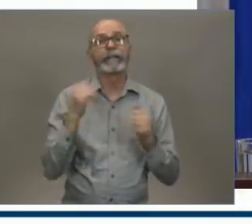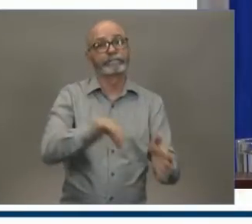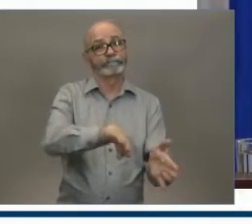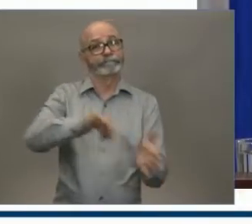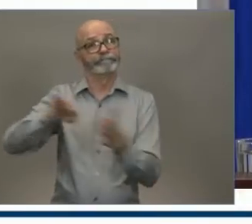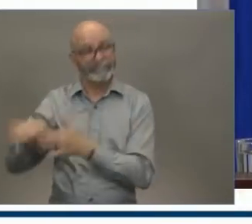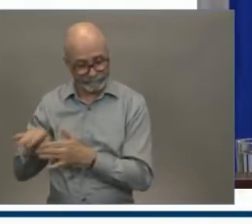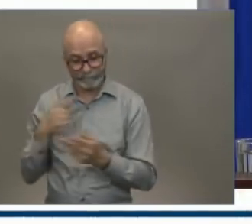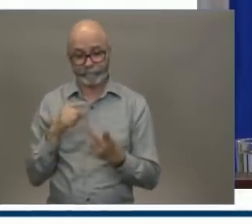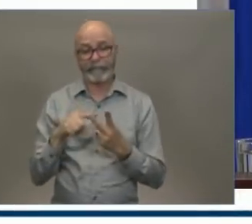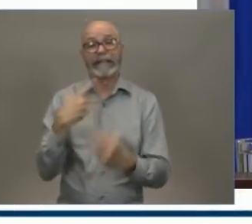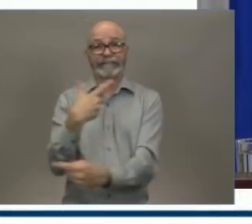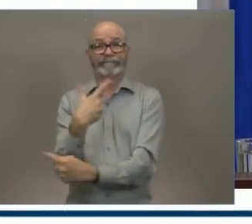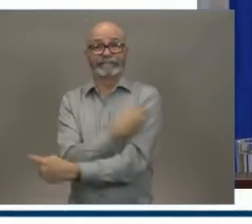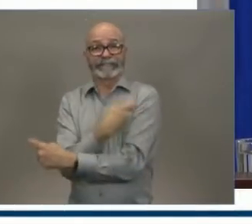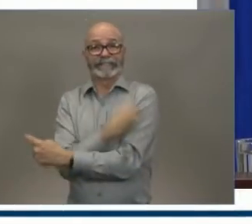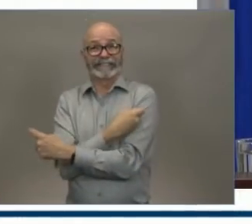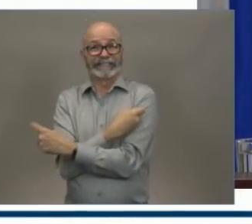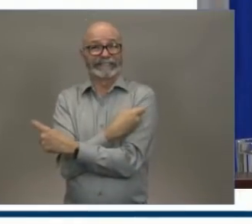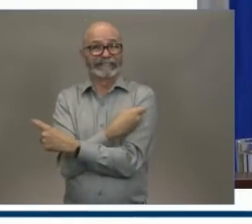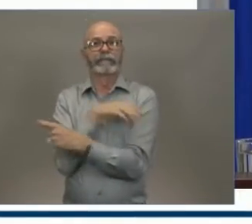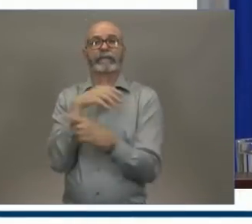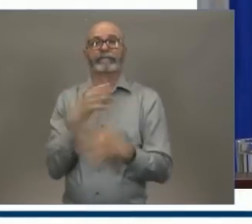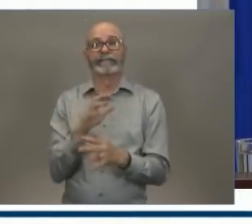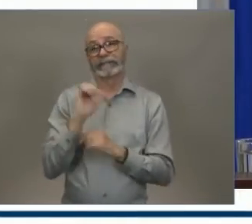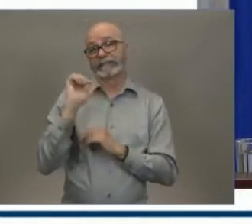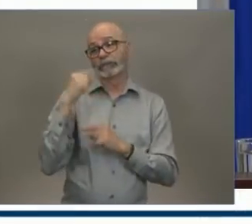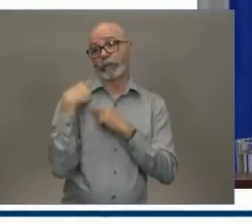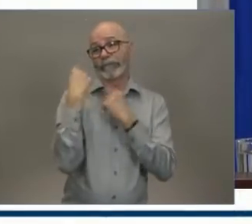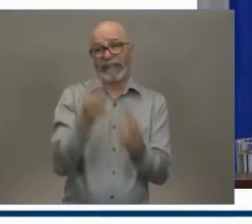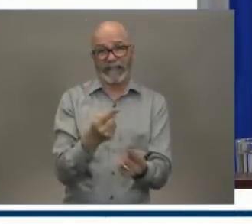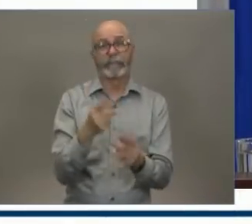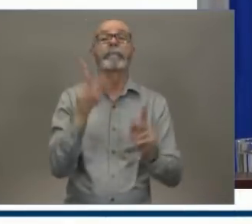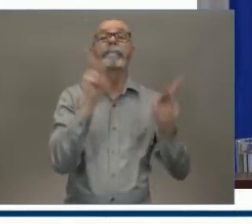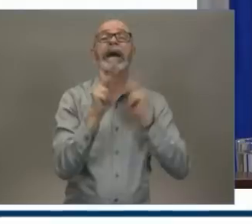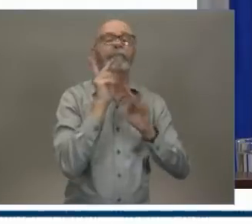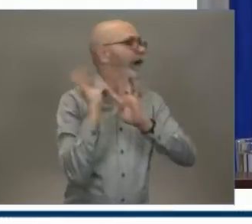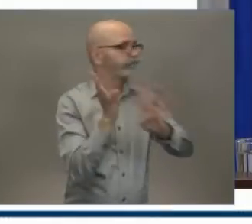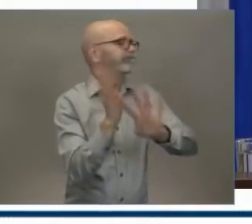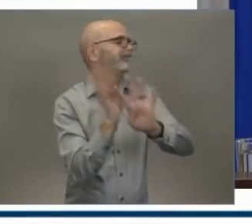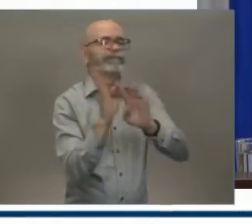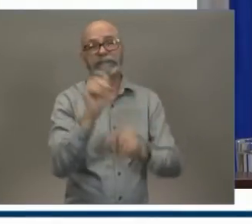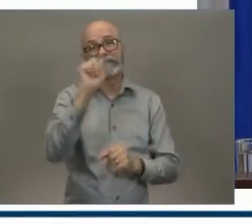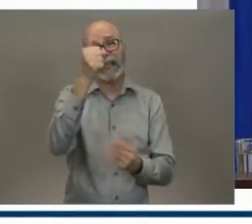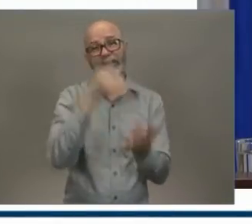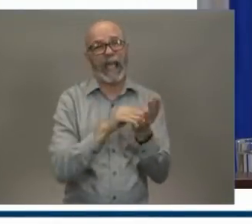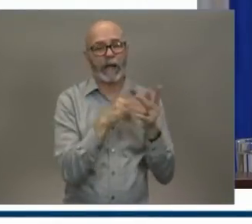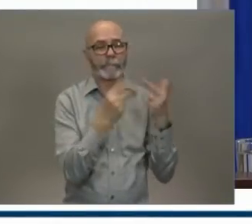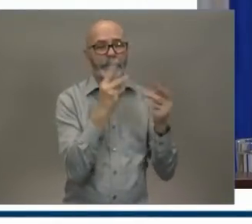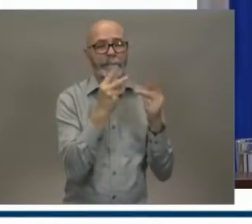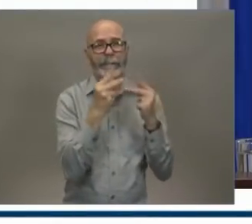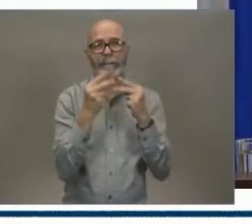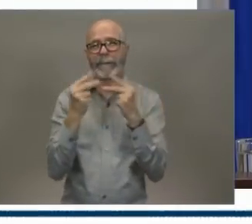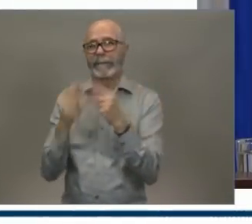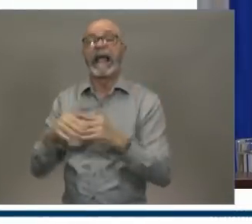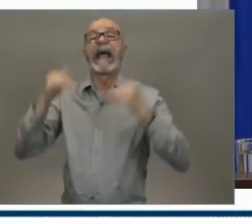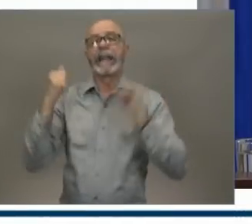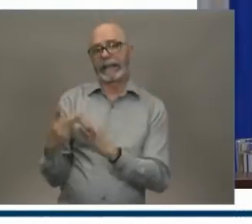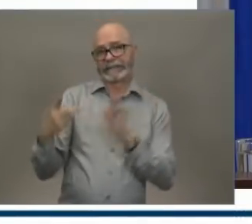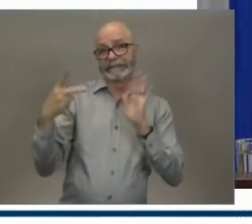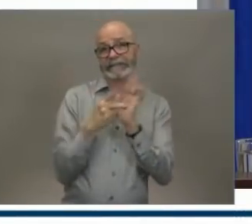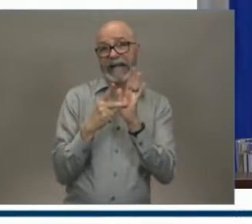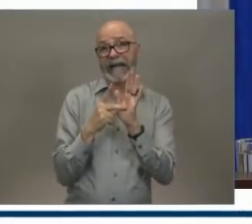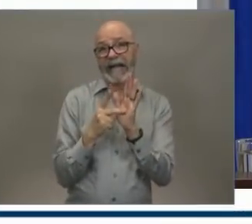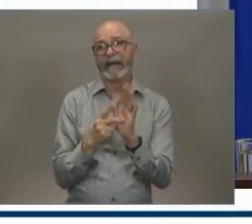than 10,000 doses have been administered, and soon the second shot for thousands of Nova Scotians will take place.